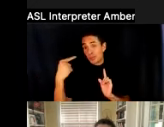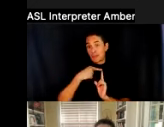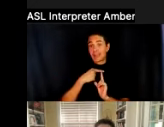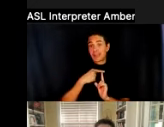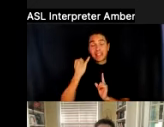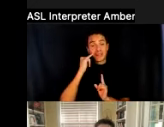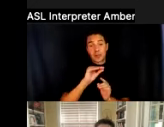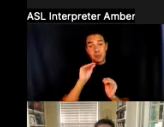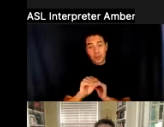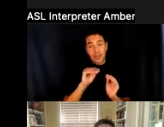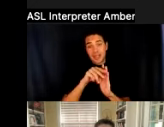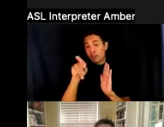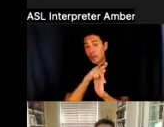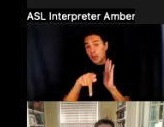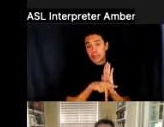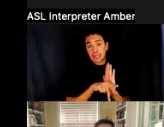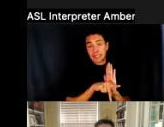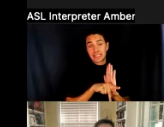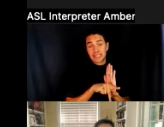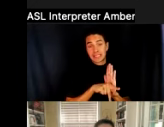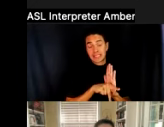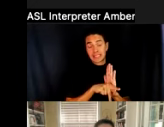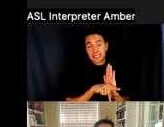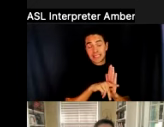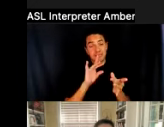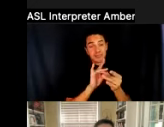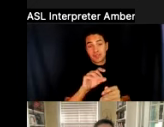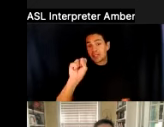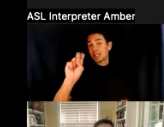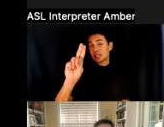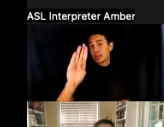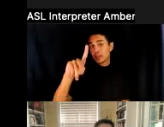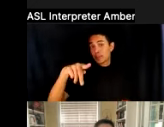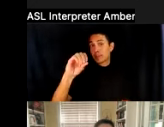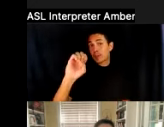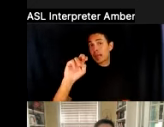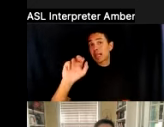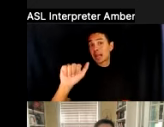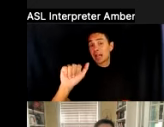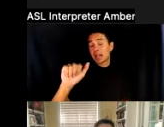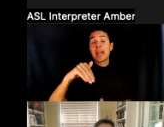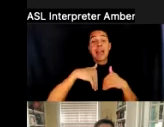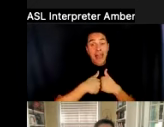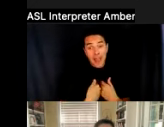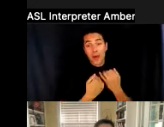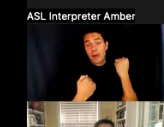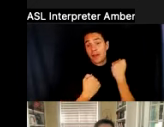in policies regarding subpoenas and how an advocate should